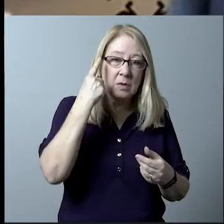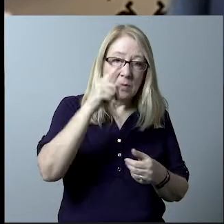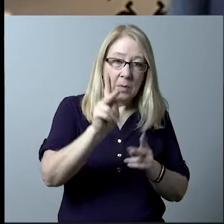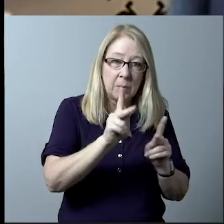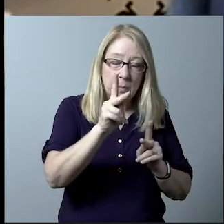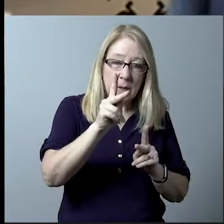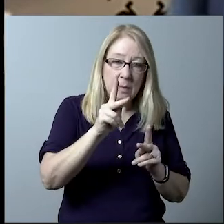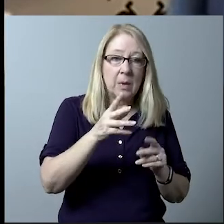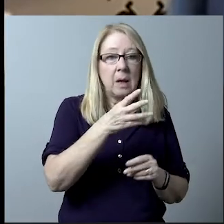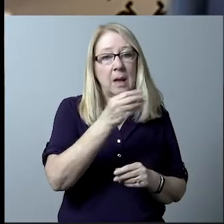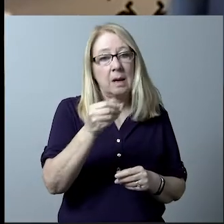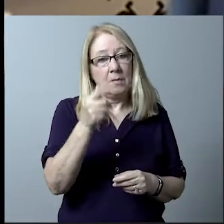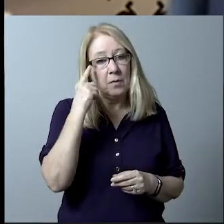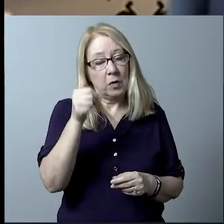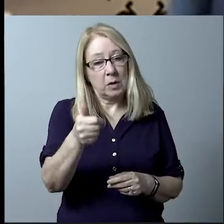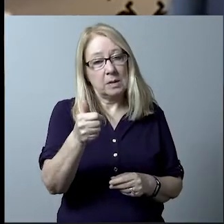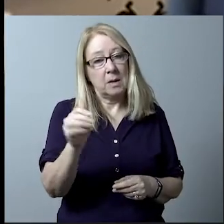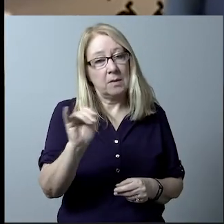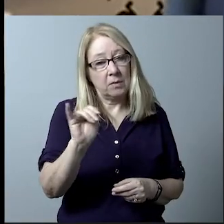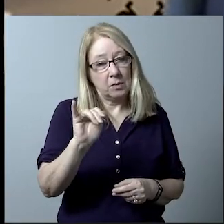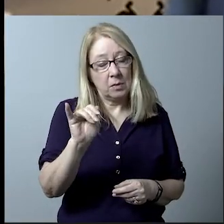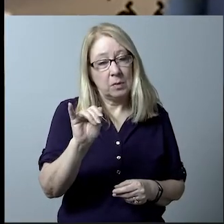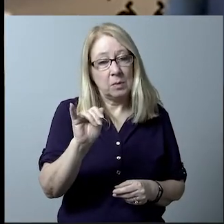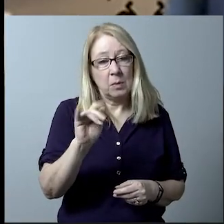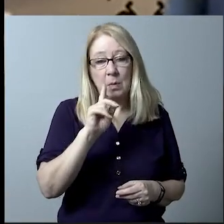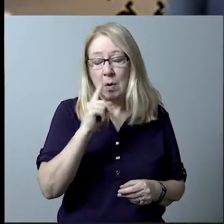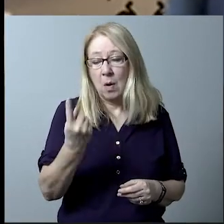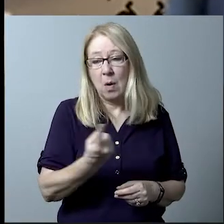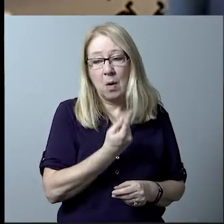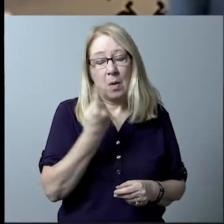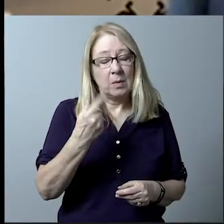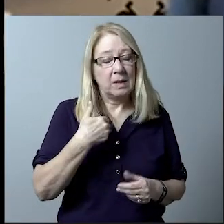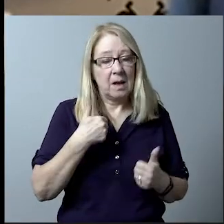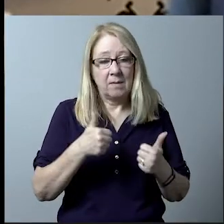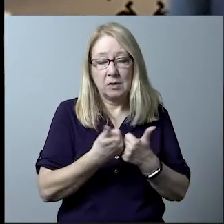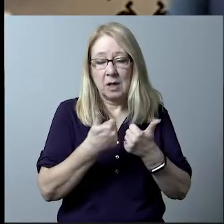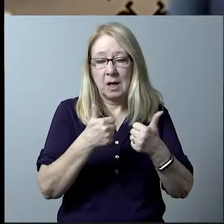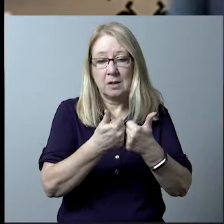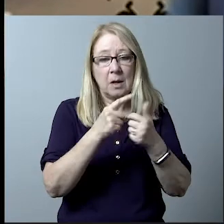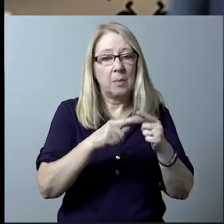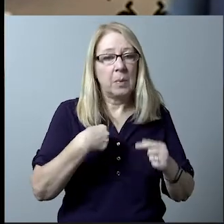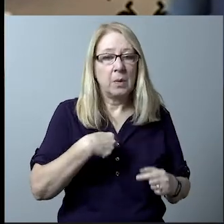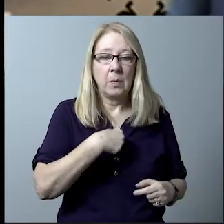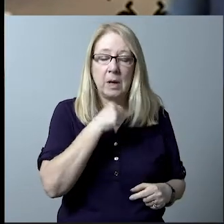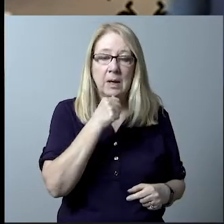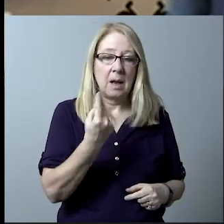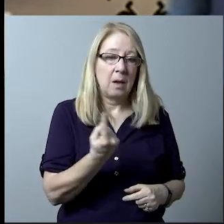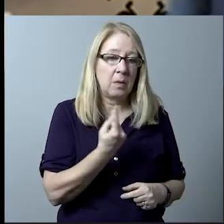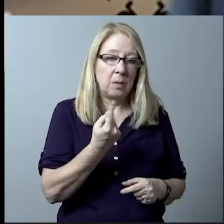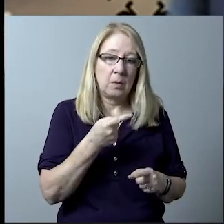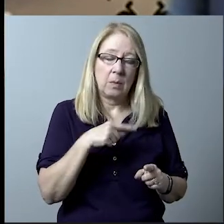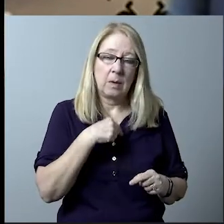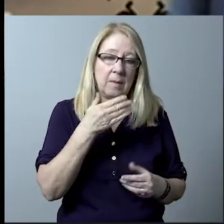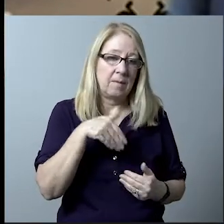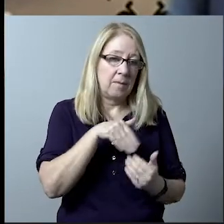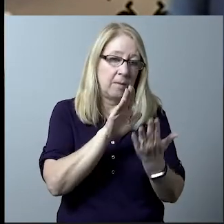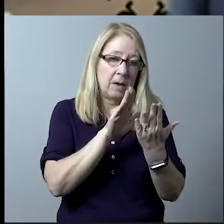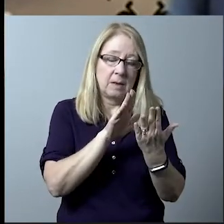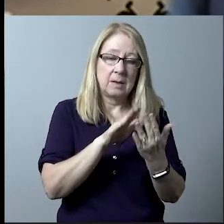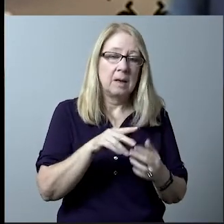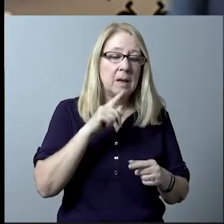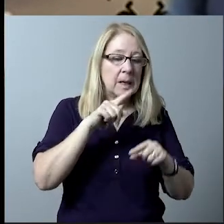have compassion for those around you and for yourself. Challenges are ever present, but we're not alone as we face